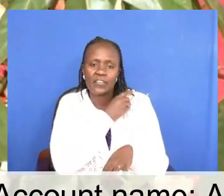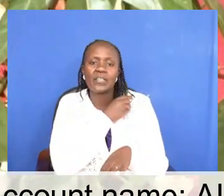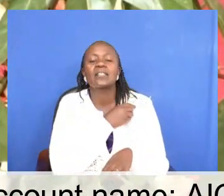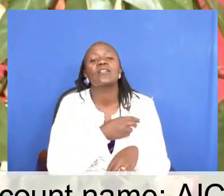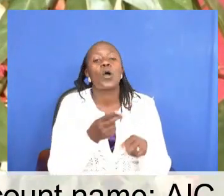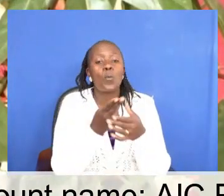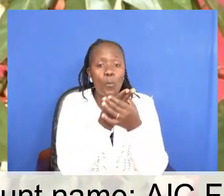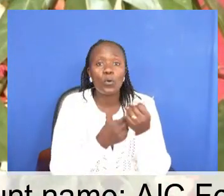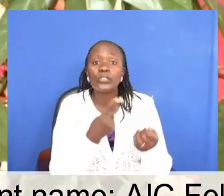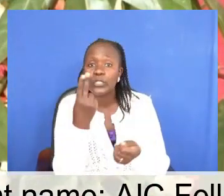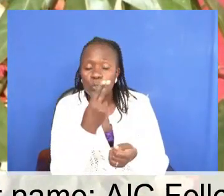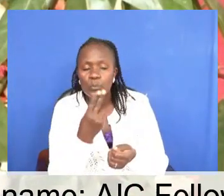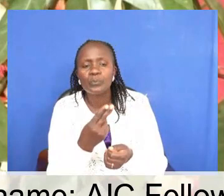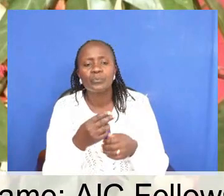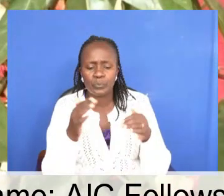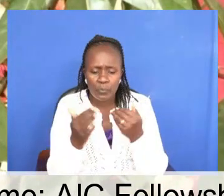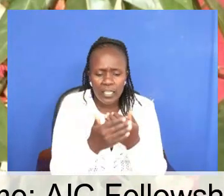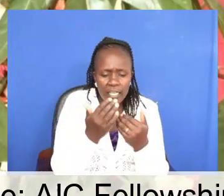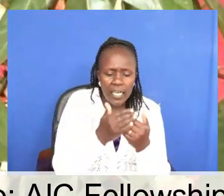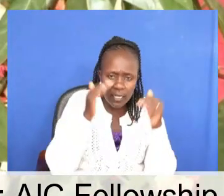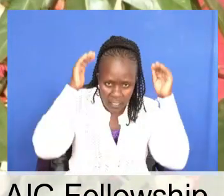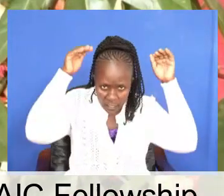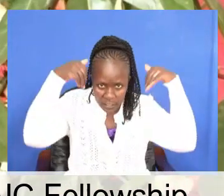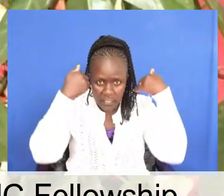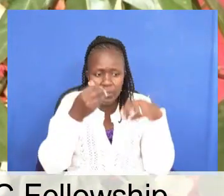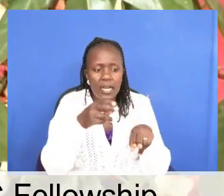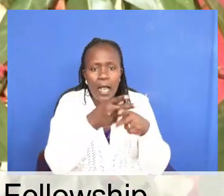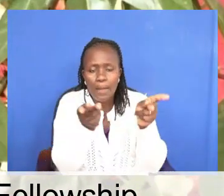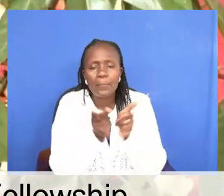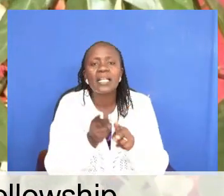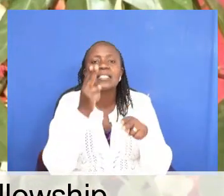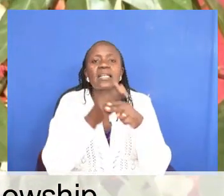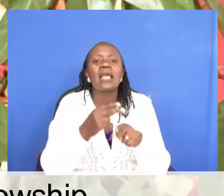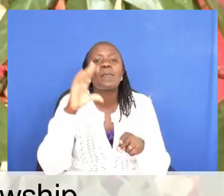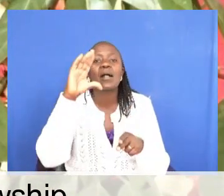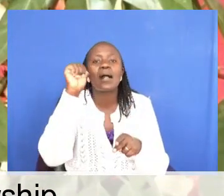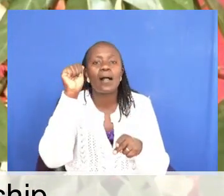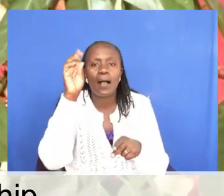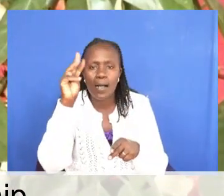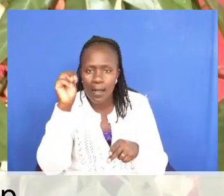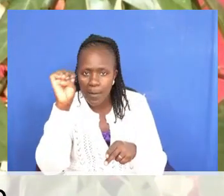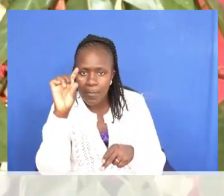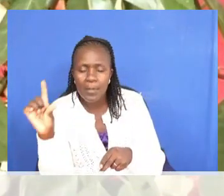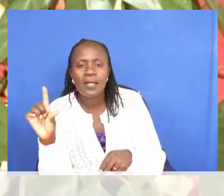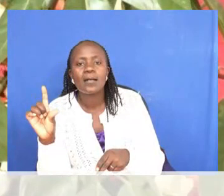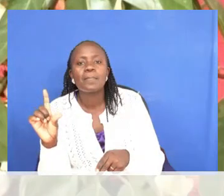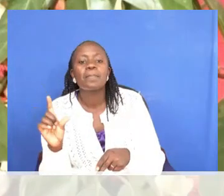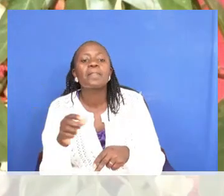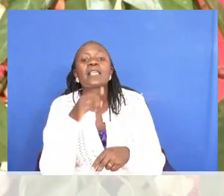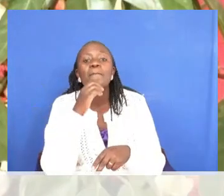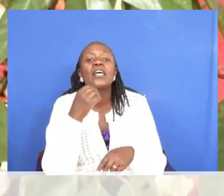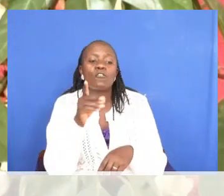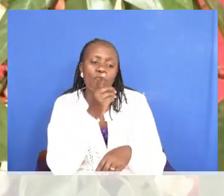of Nabal were taking care of the sheep in a place called Carmel. And during this time, the men of